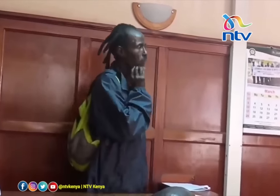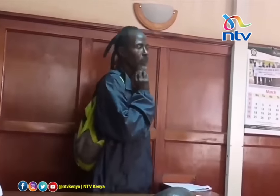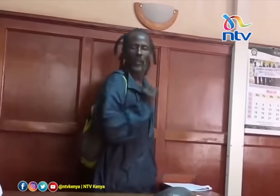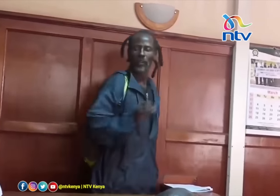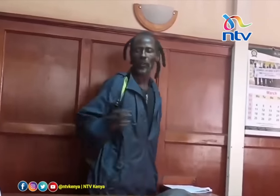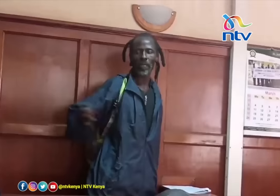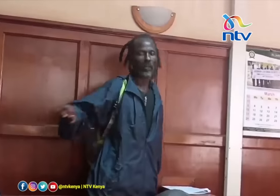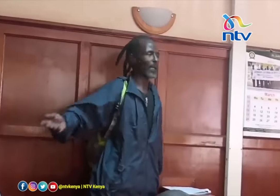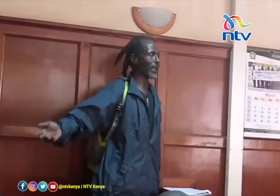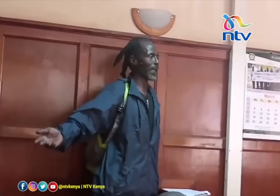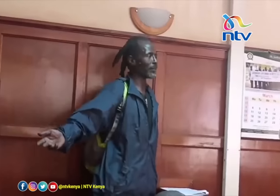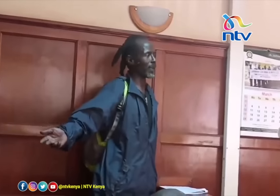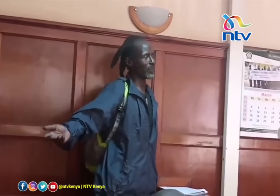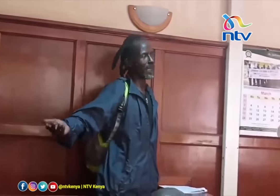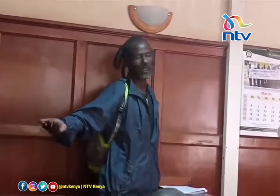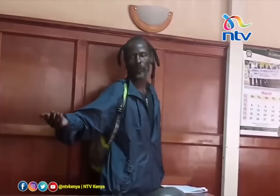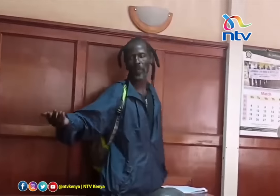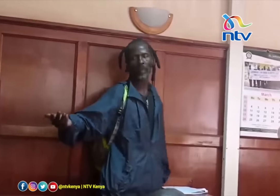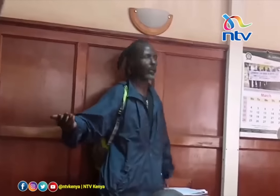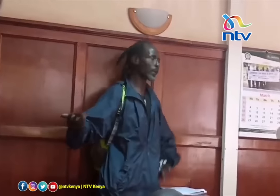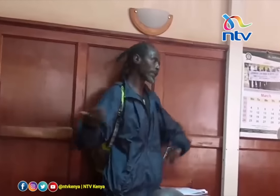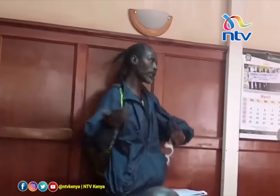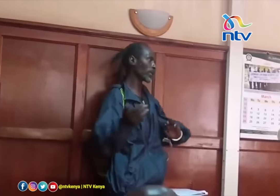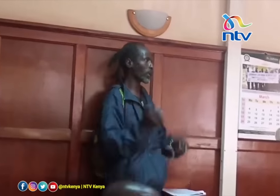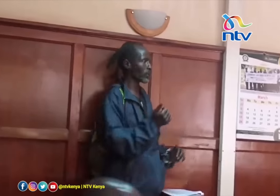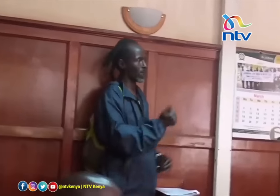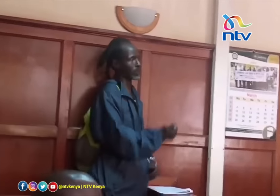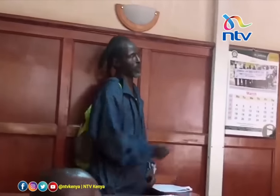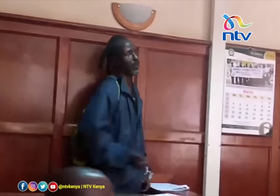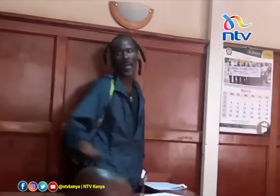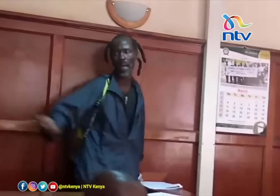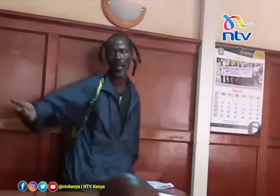Umesikia nini? Kwa naongea na madam, naambia ana sura mbaya, unajisikia kwa